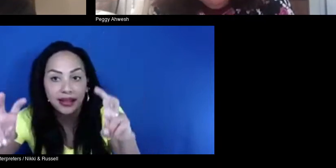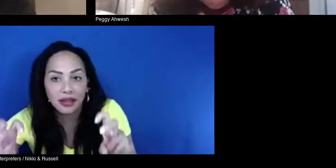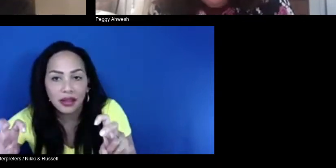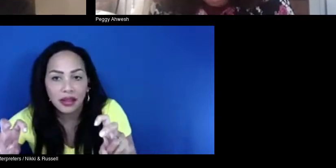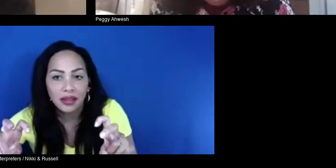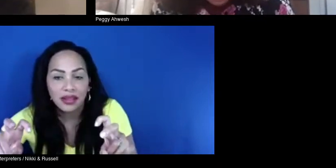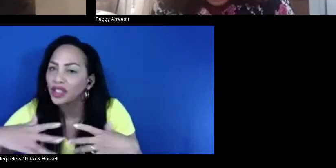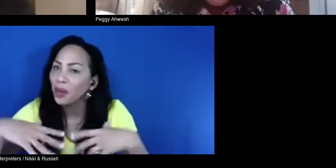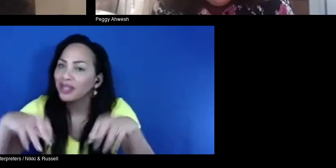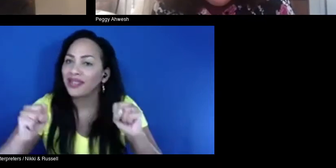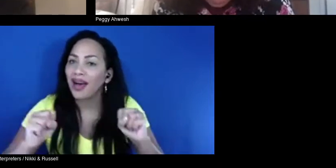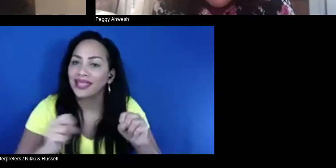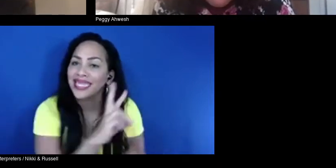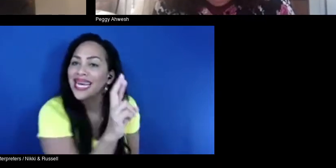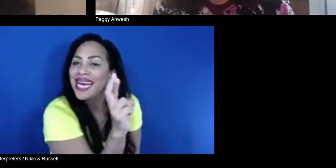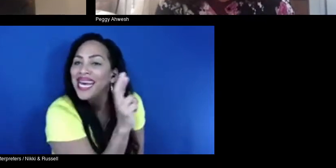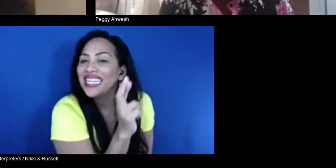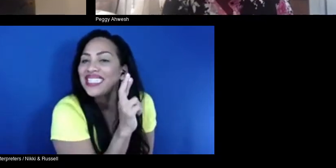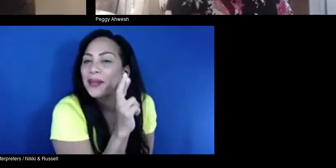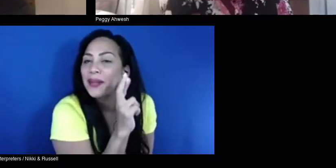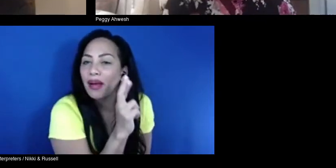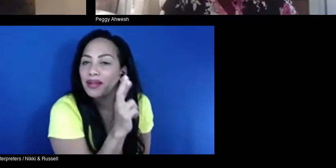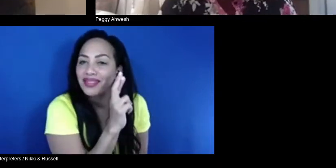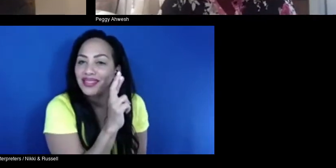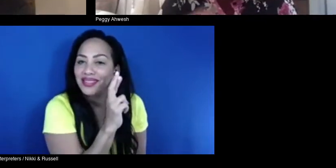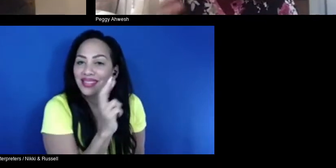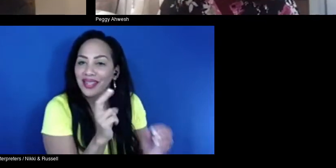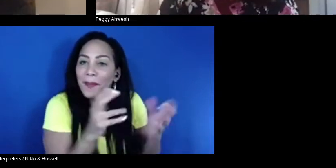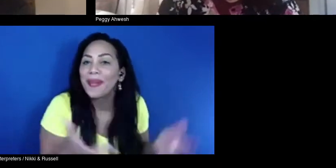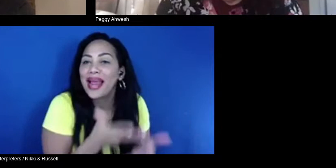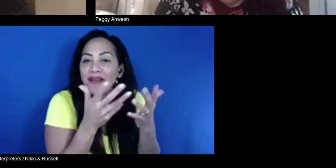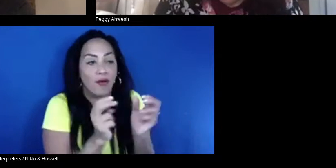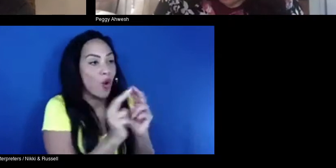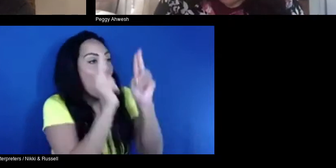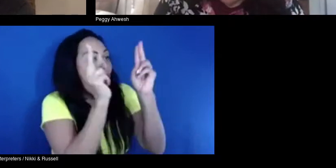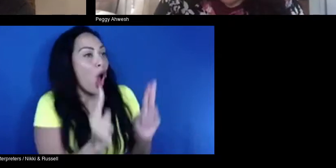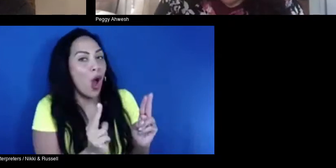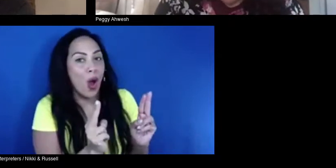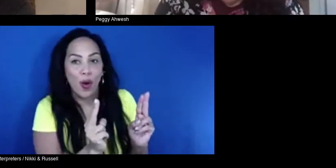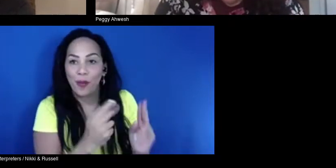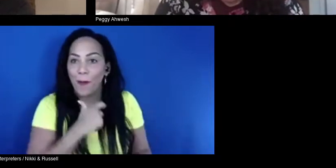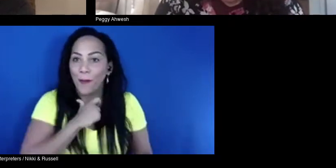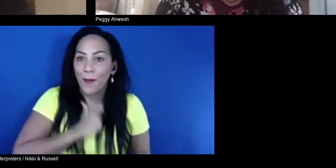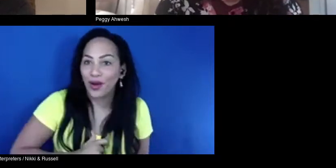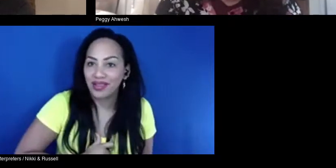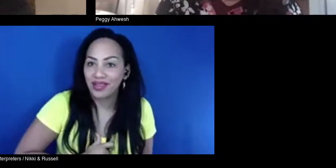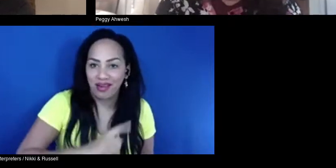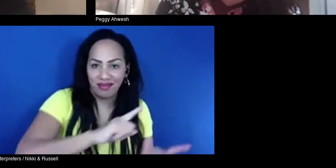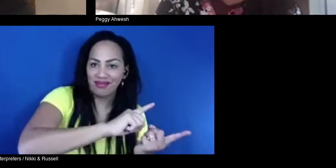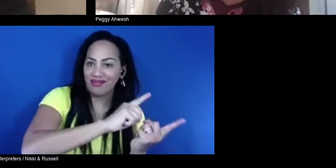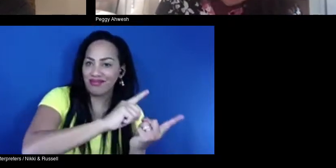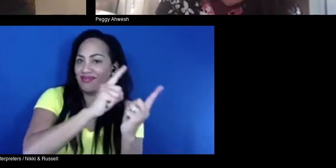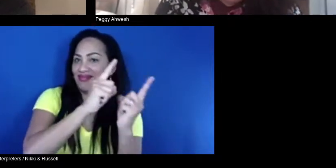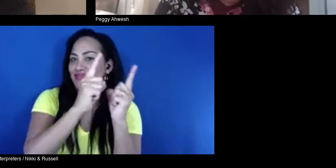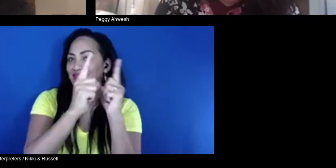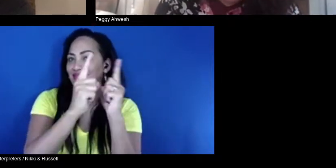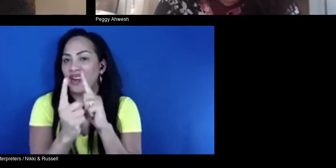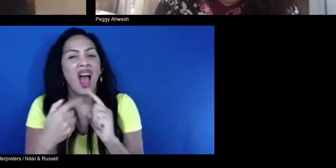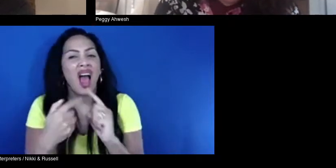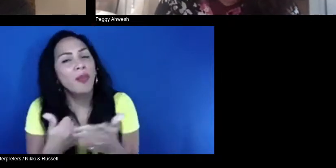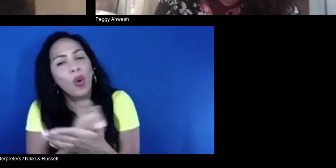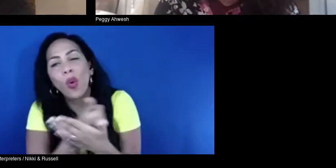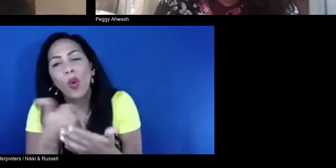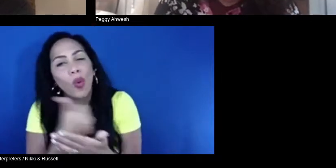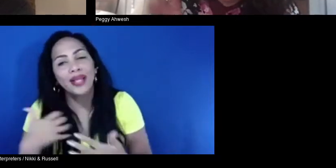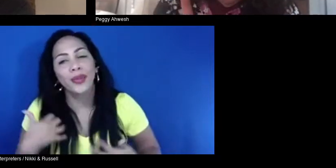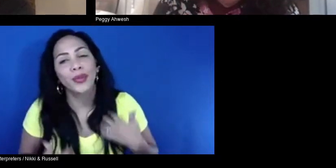playful, homebody type person. And then I think, you know, I've always been interested in the human. It's like, it's not,